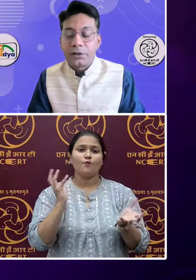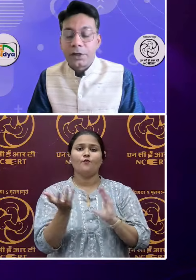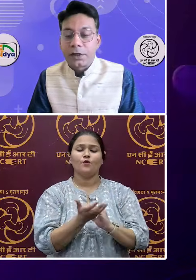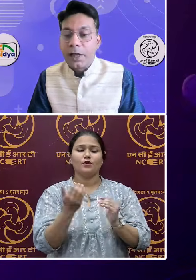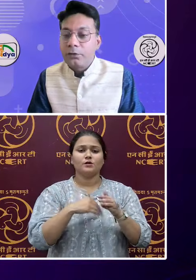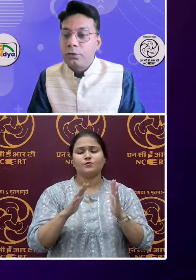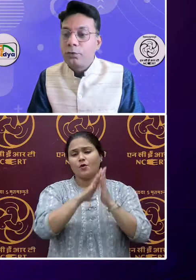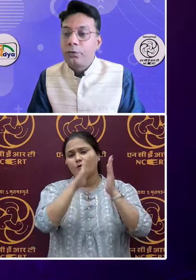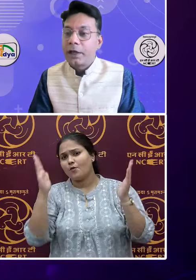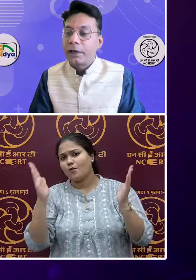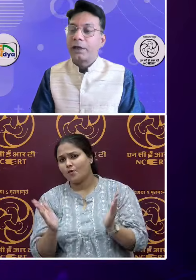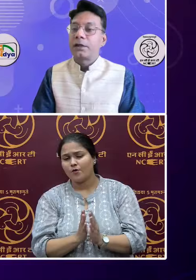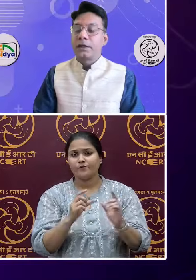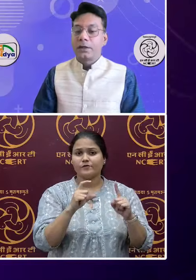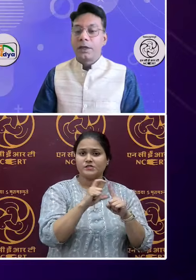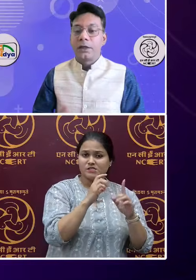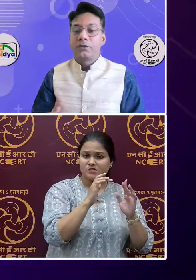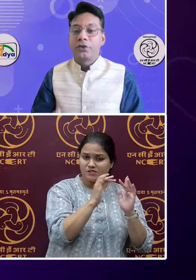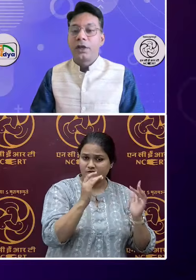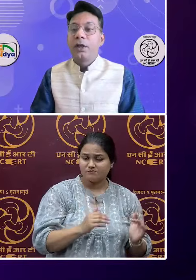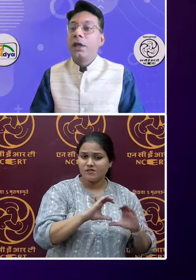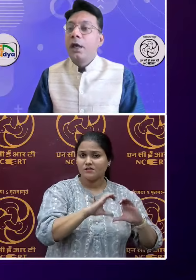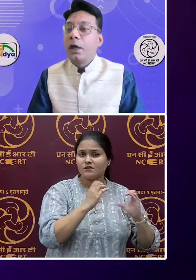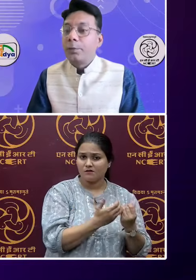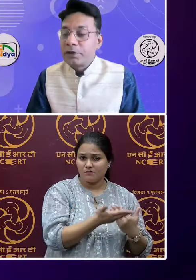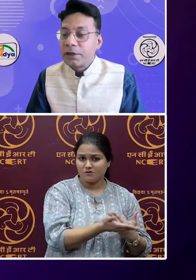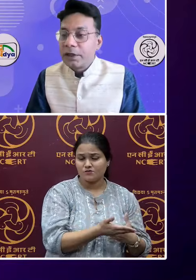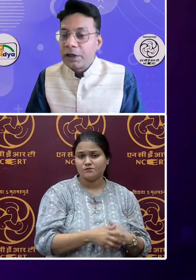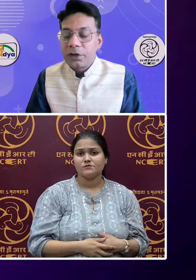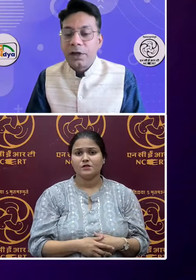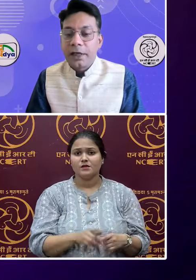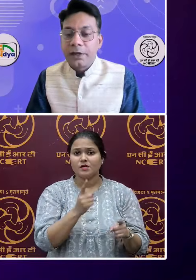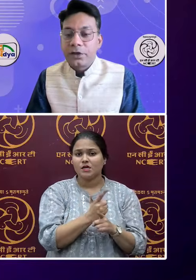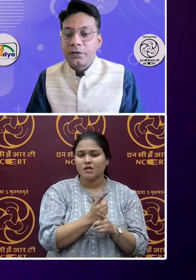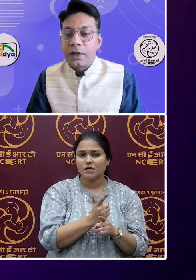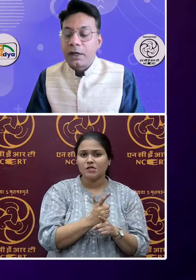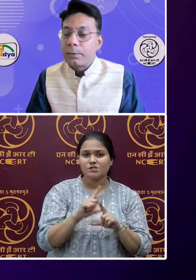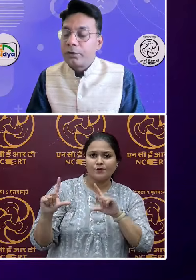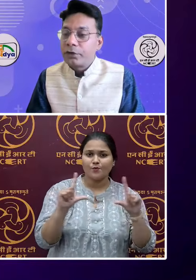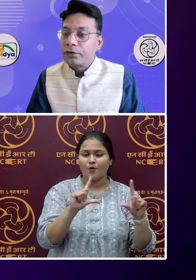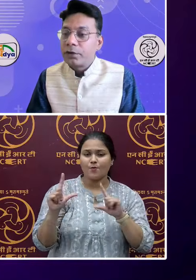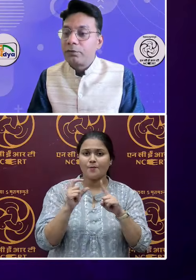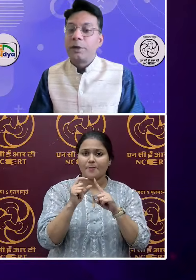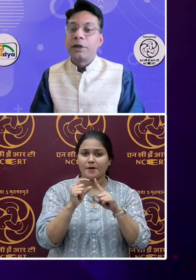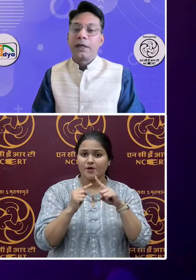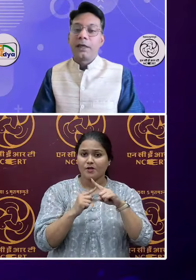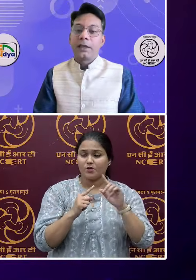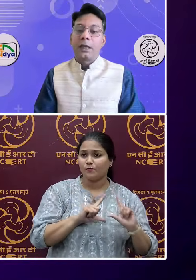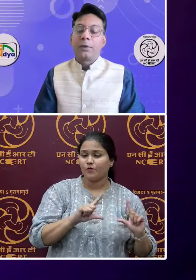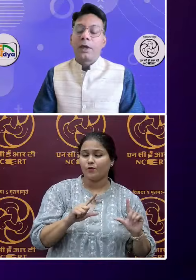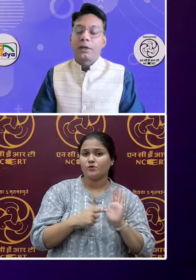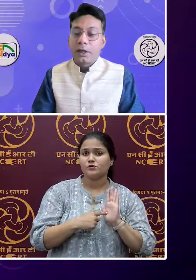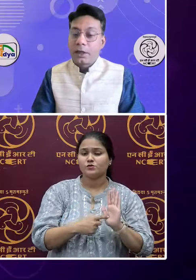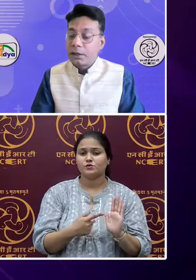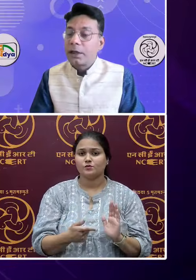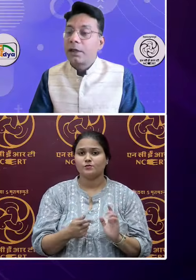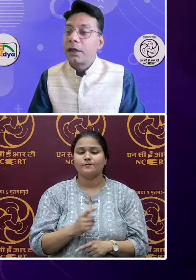a digital classroom where the teacher presentation, lectures, or demonstration will be taken